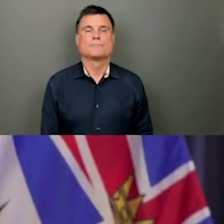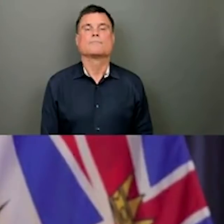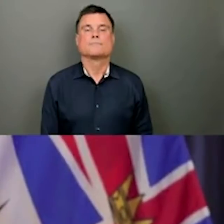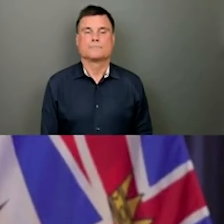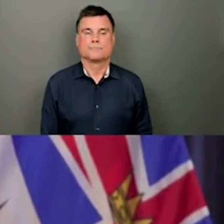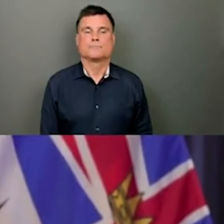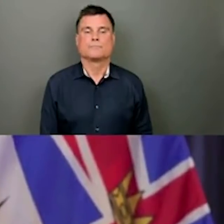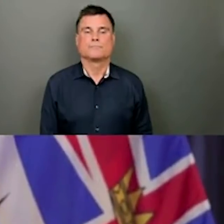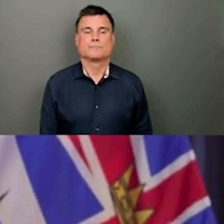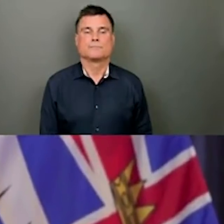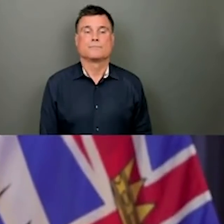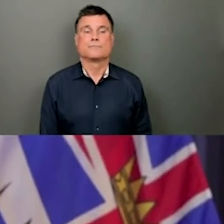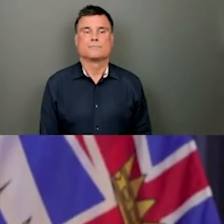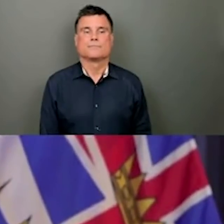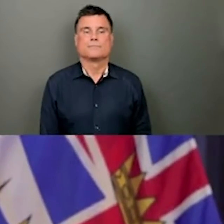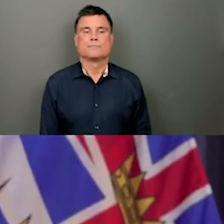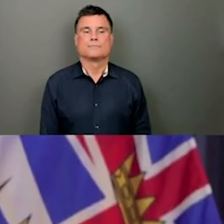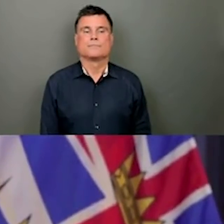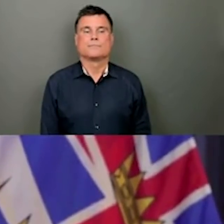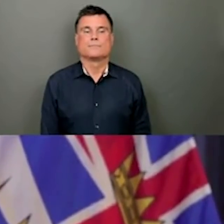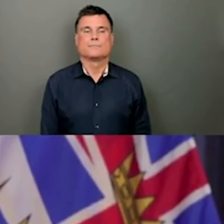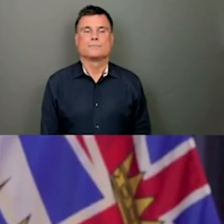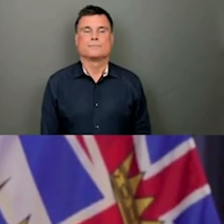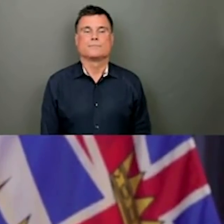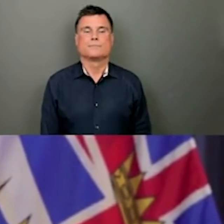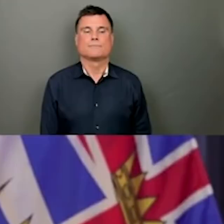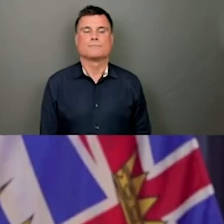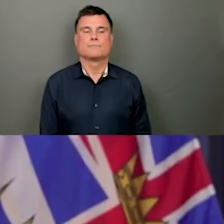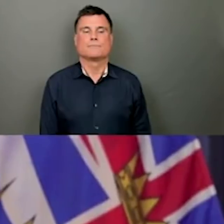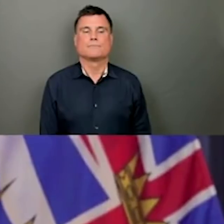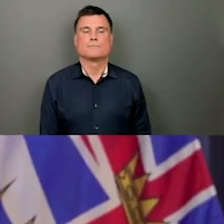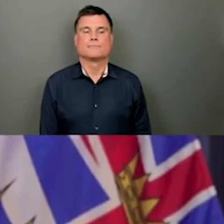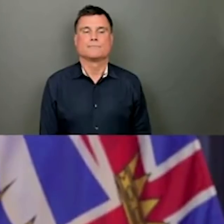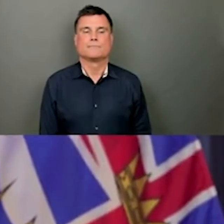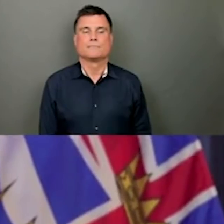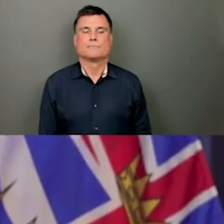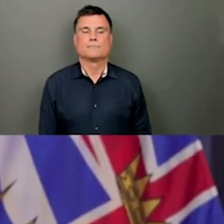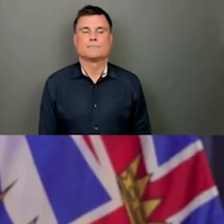is our COVID-19 update for August 31st,